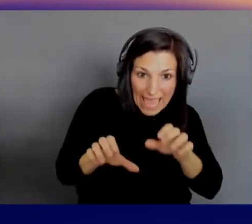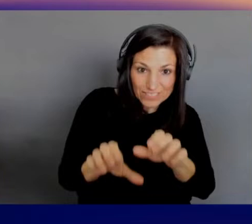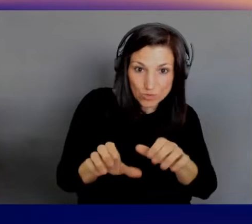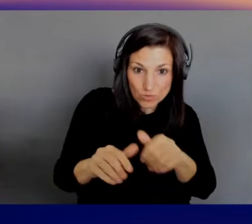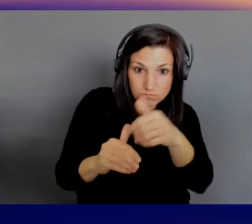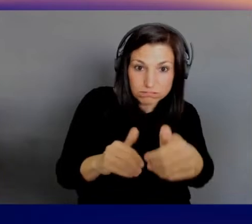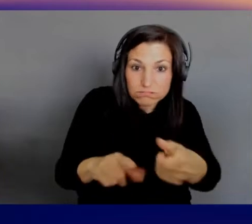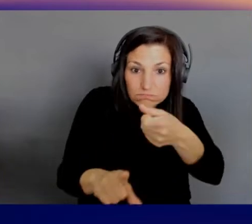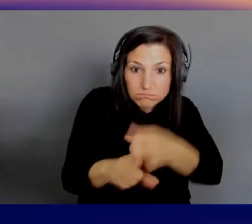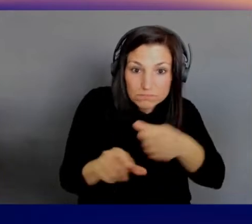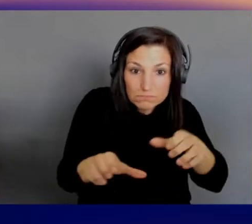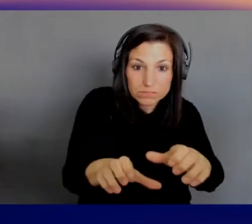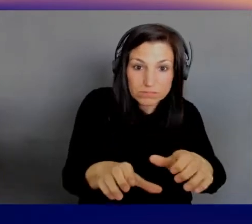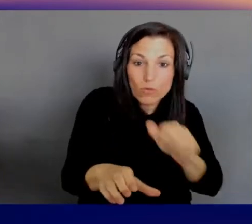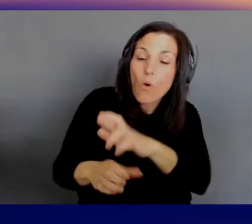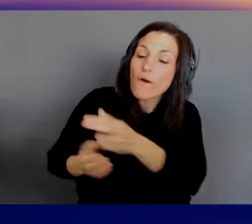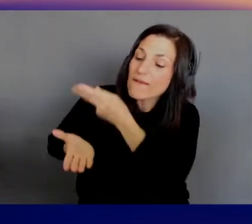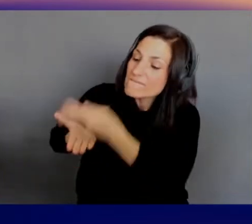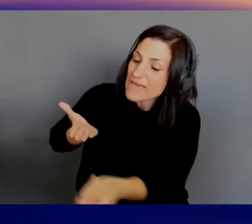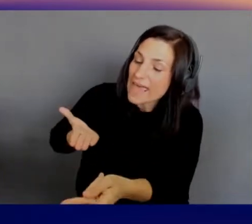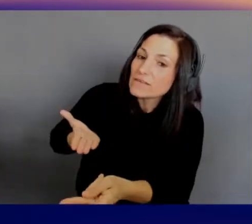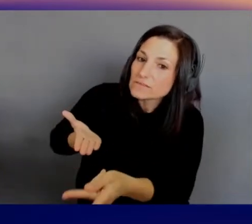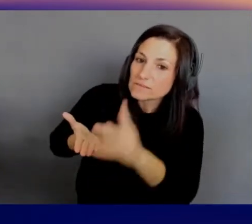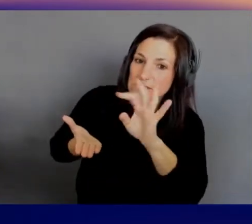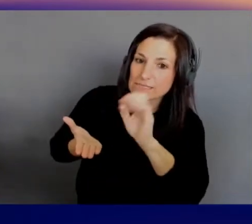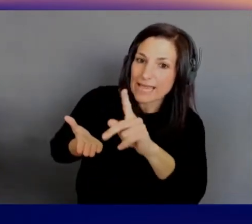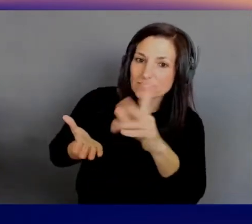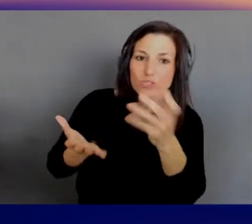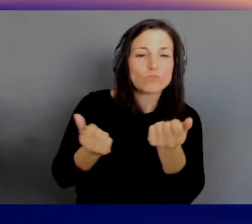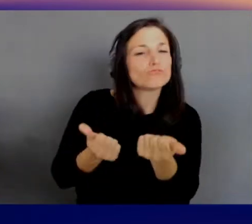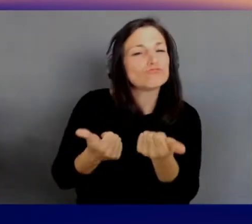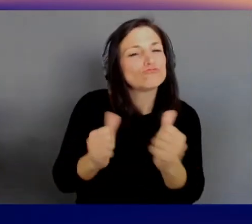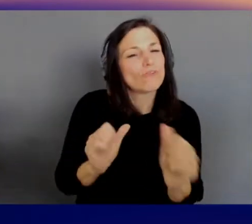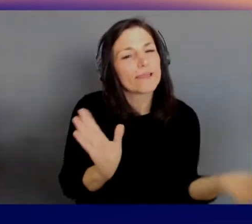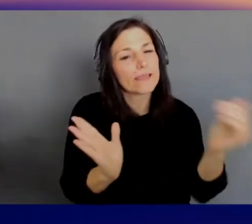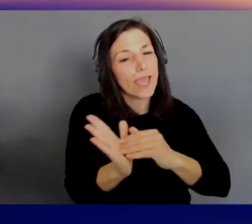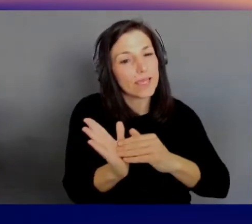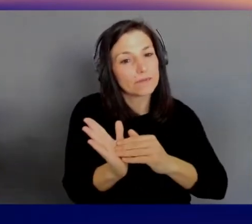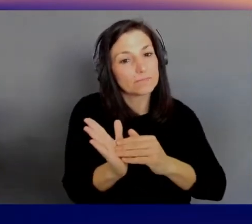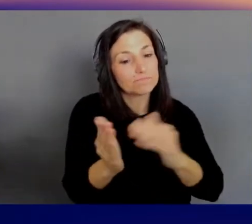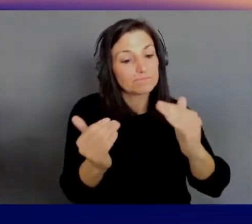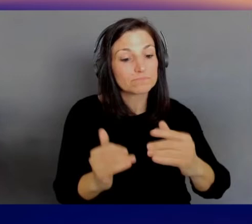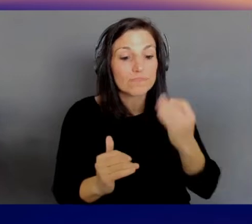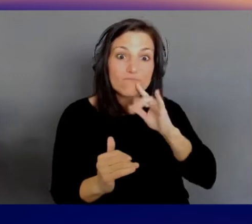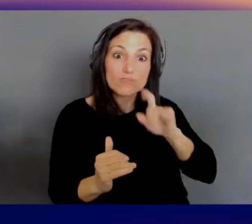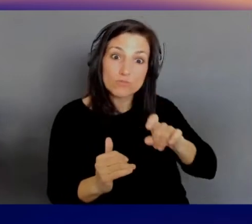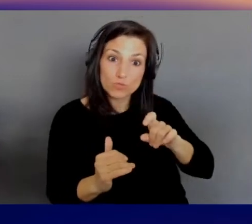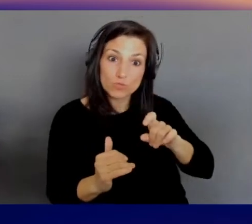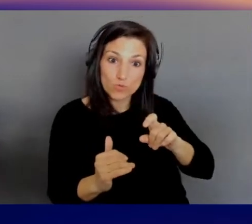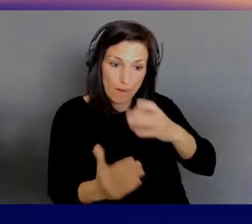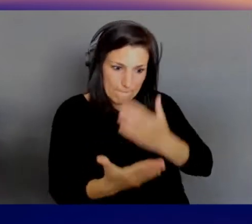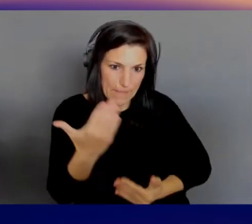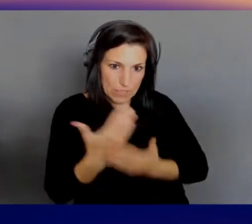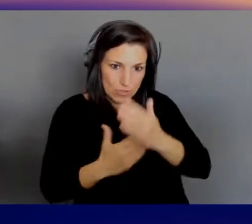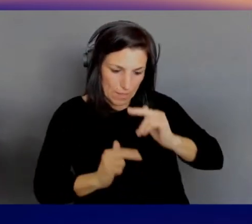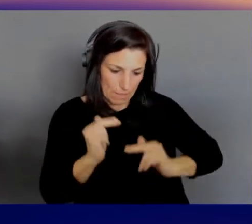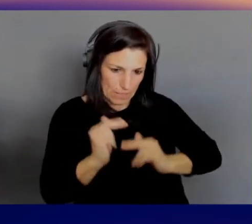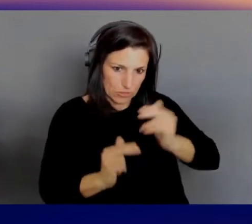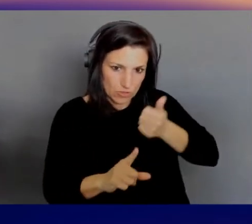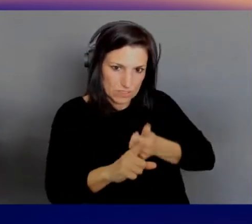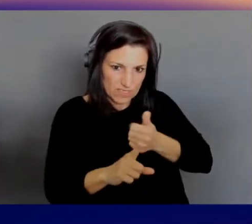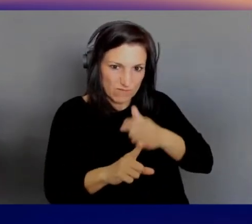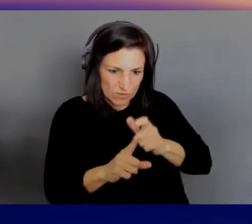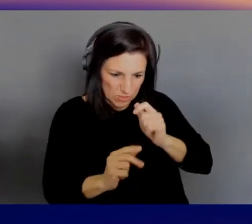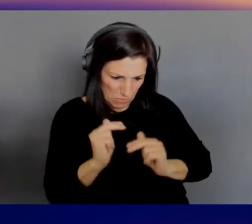that want to retry. If you have to build it yourself, then you have to manually build those boilerplate code as to